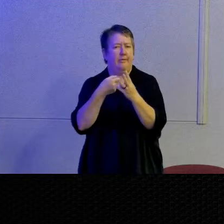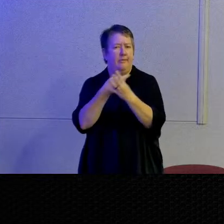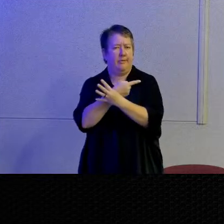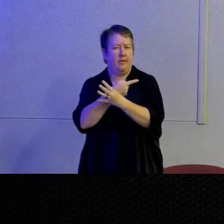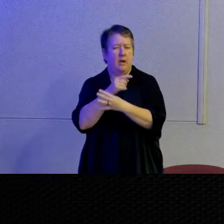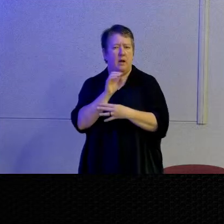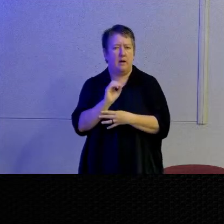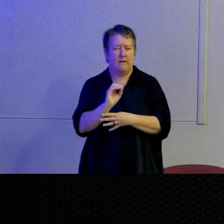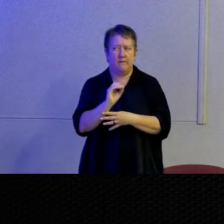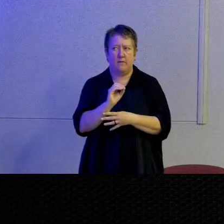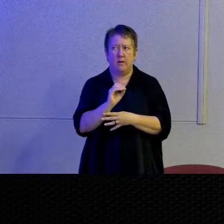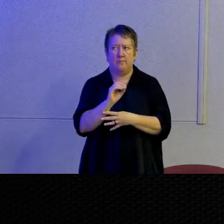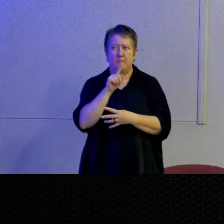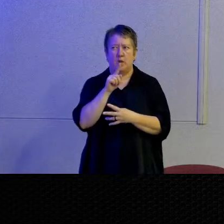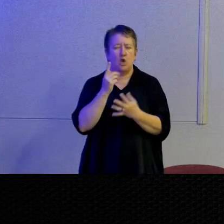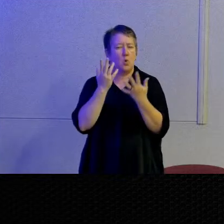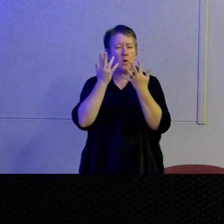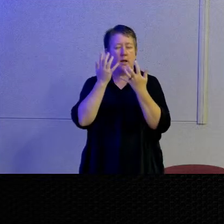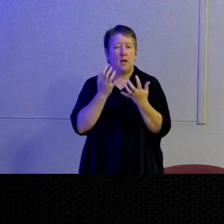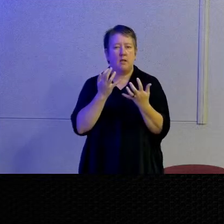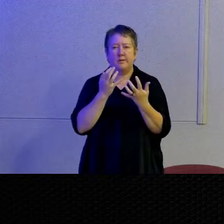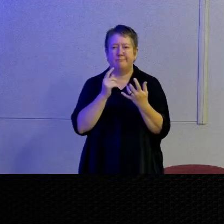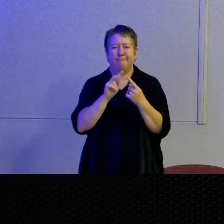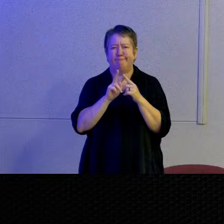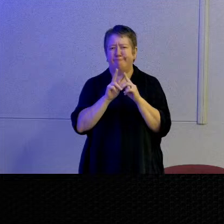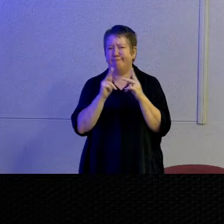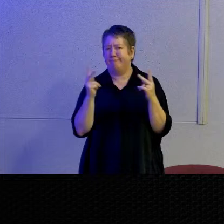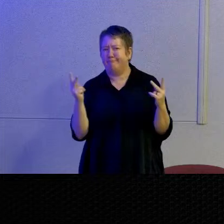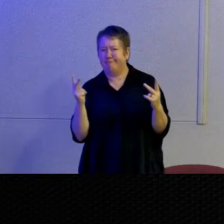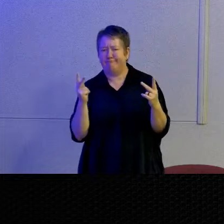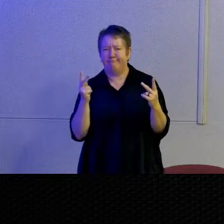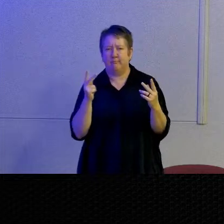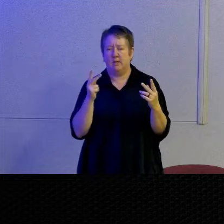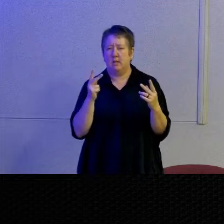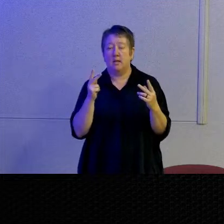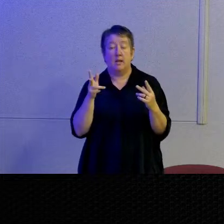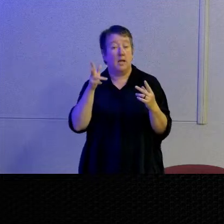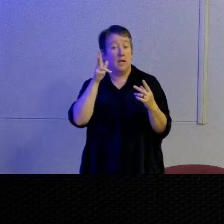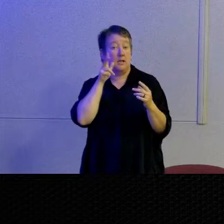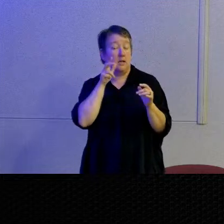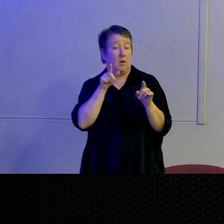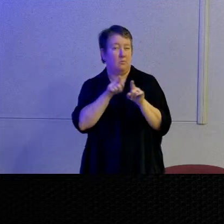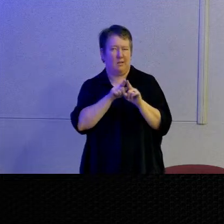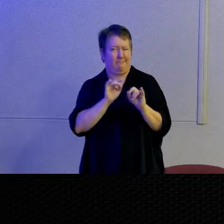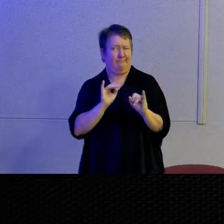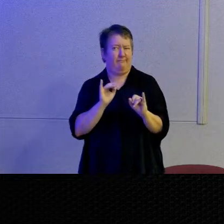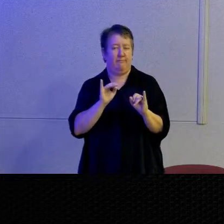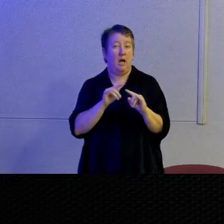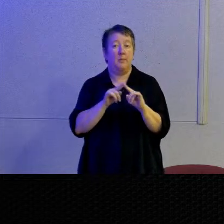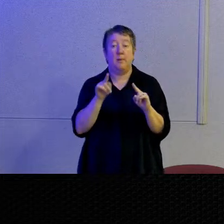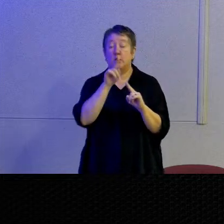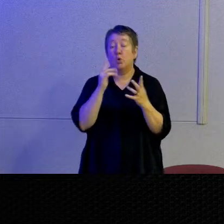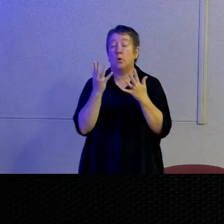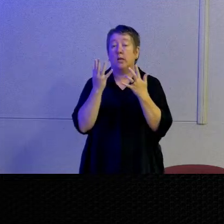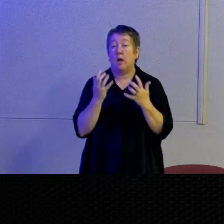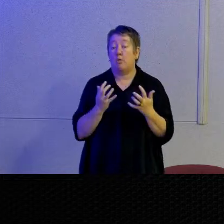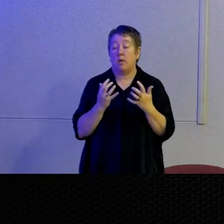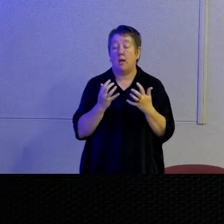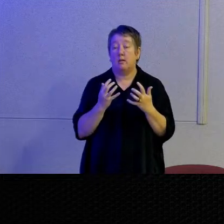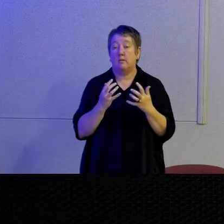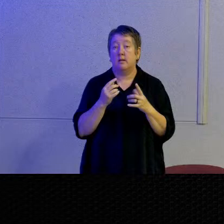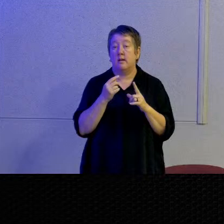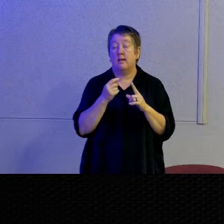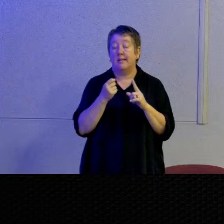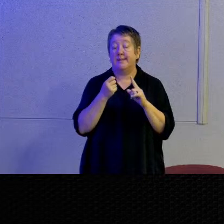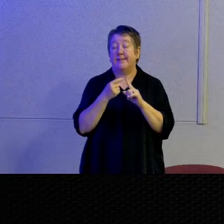If your calculation is divergent, that sounds like bad news. But you can calculate the divergence, you can cancel out the